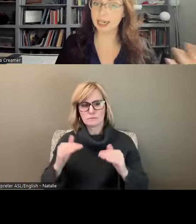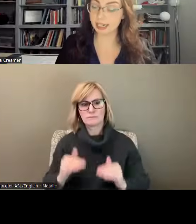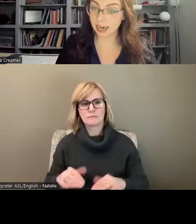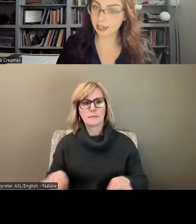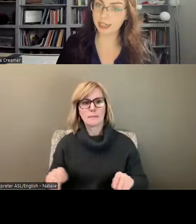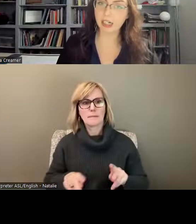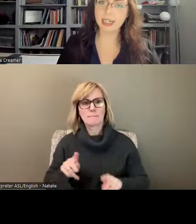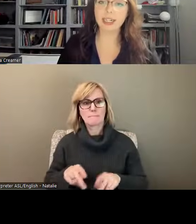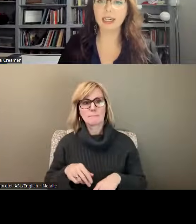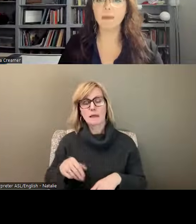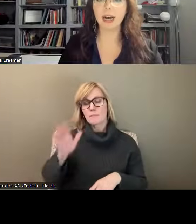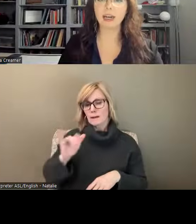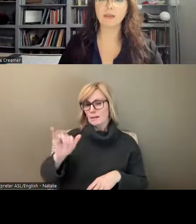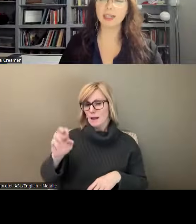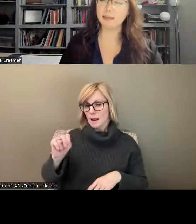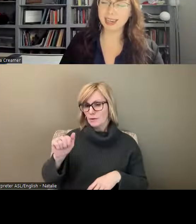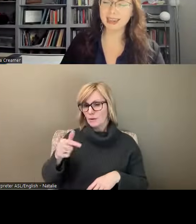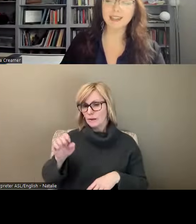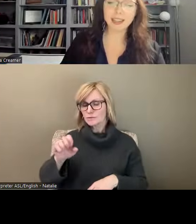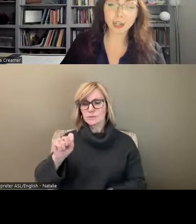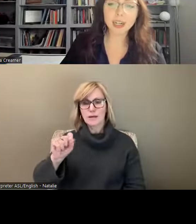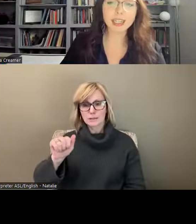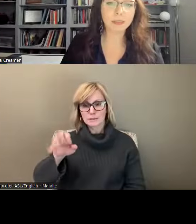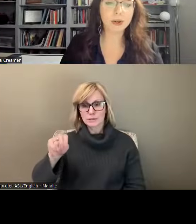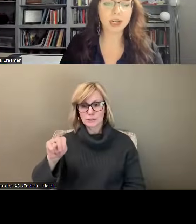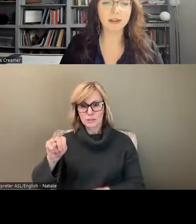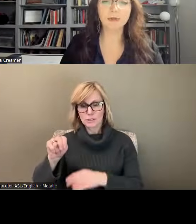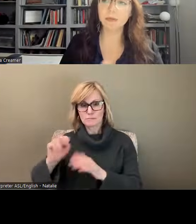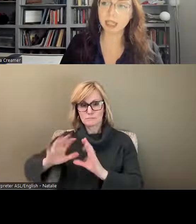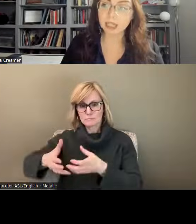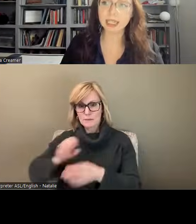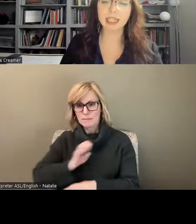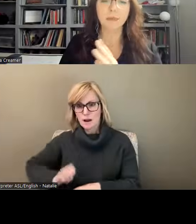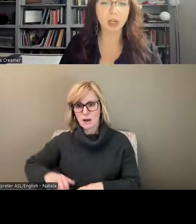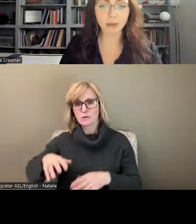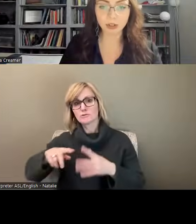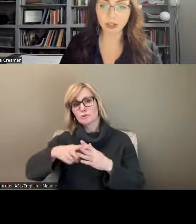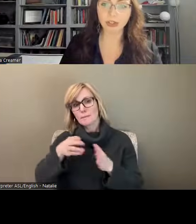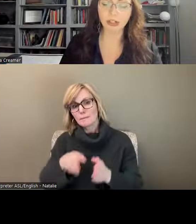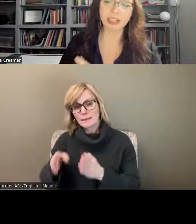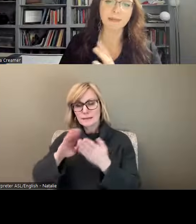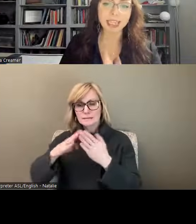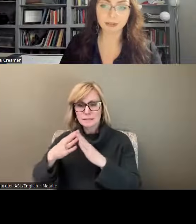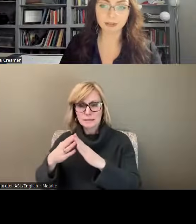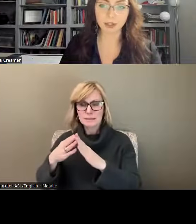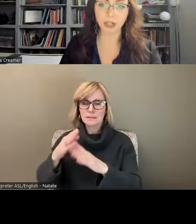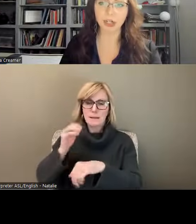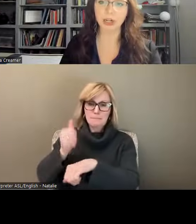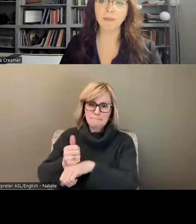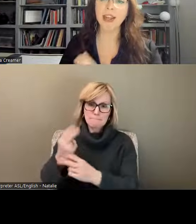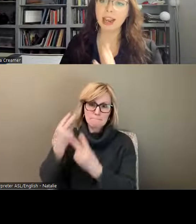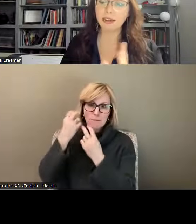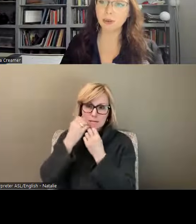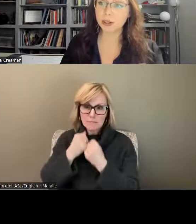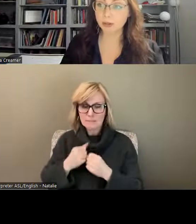that beginning in the Iron Age, the Assyrian Empire really began in earnest a program of planned cities, monumental construction, massive